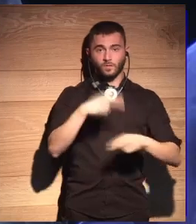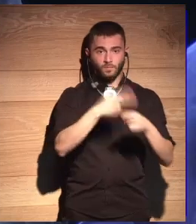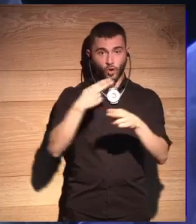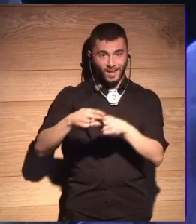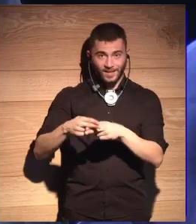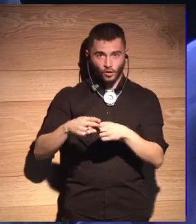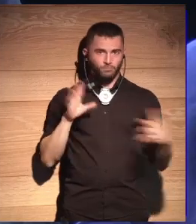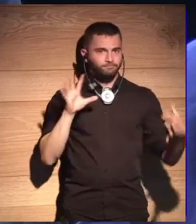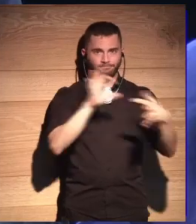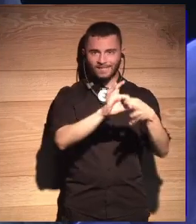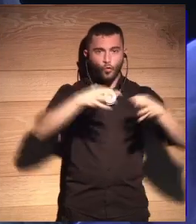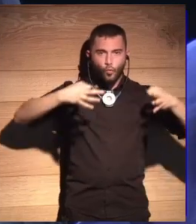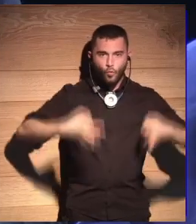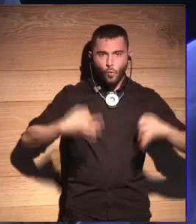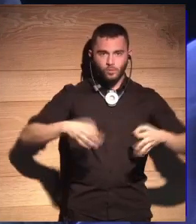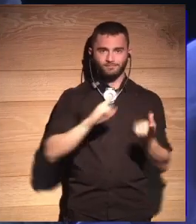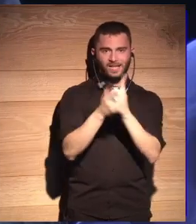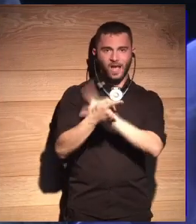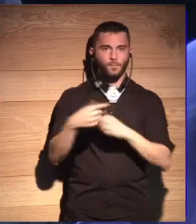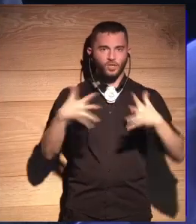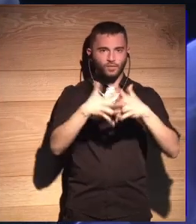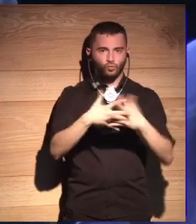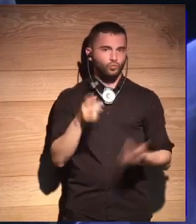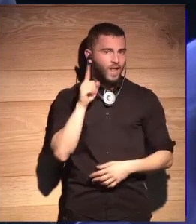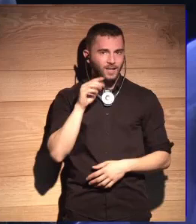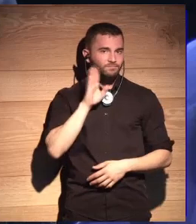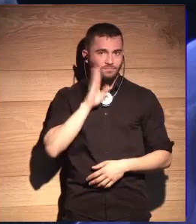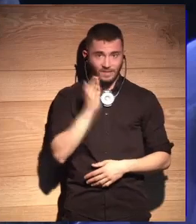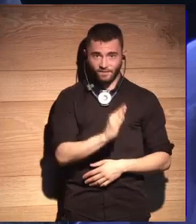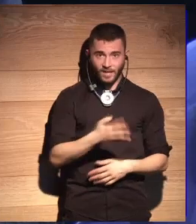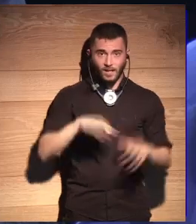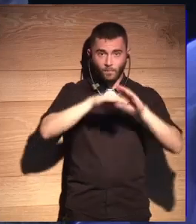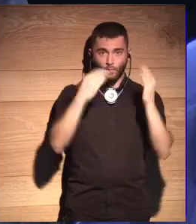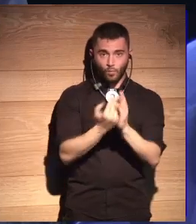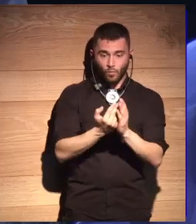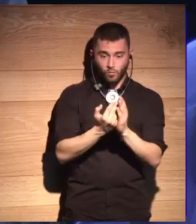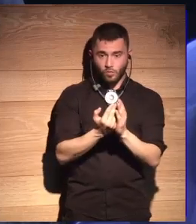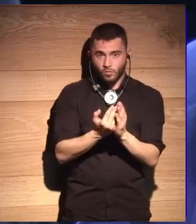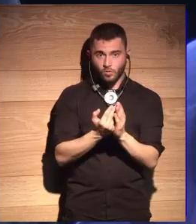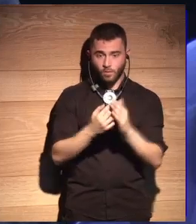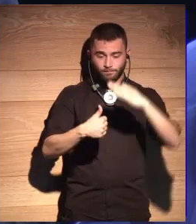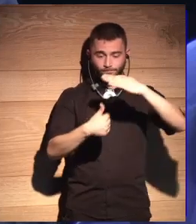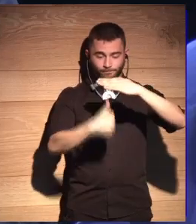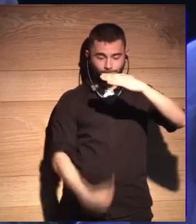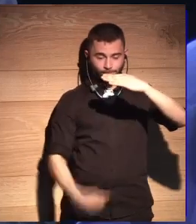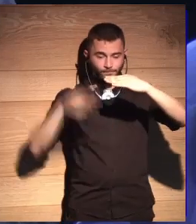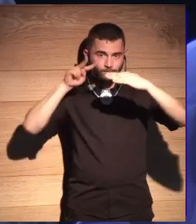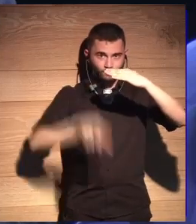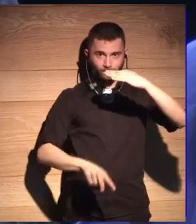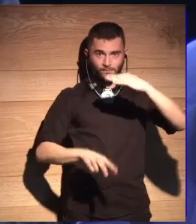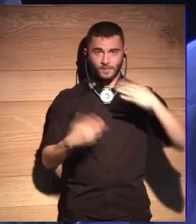short-term vision of our politicians, which is very much related to those structural changes. They see the world shake